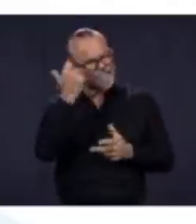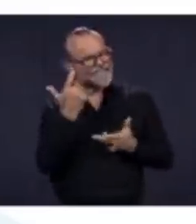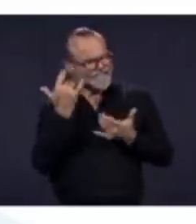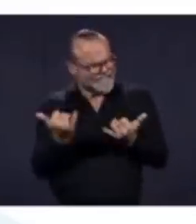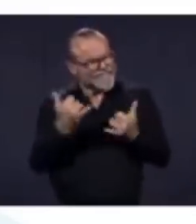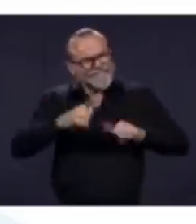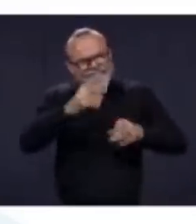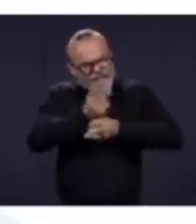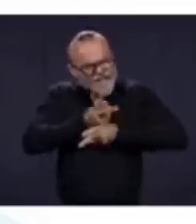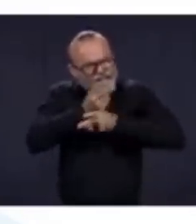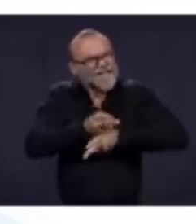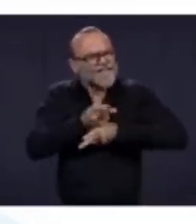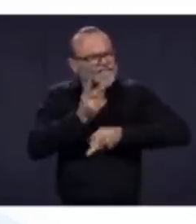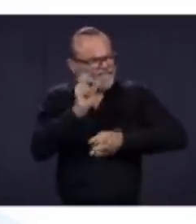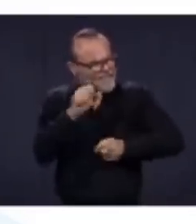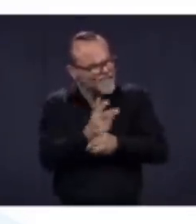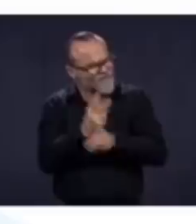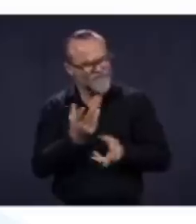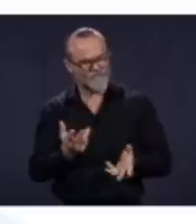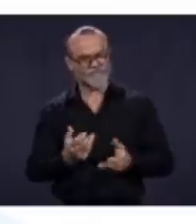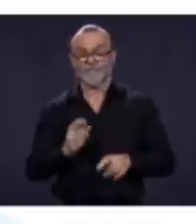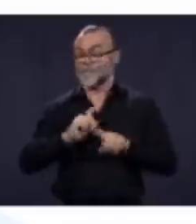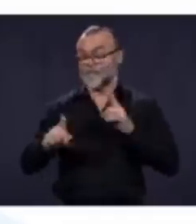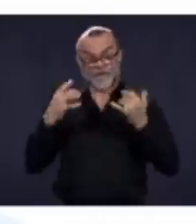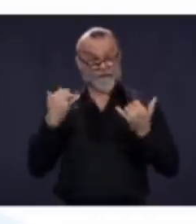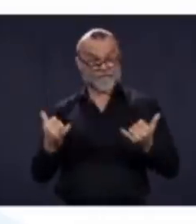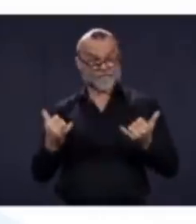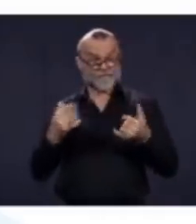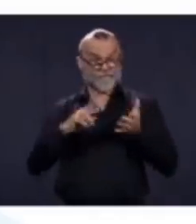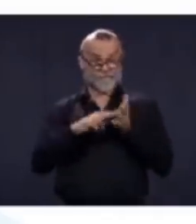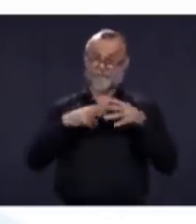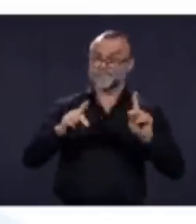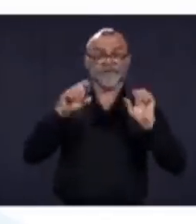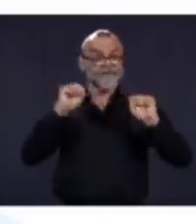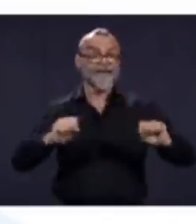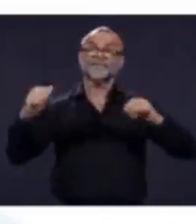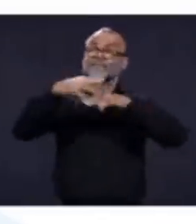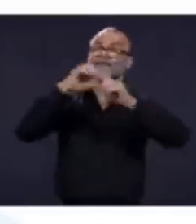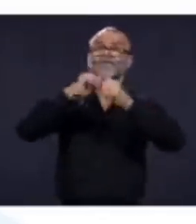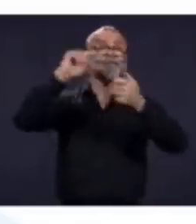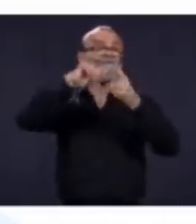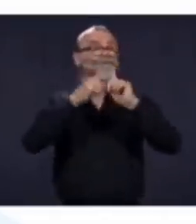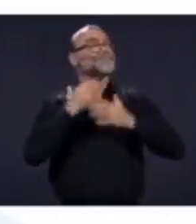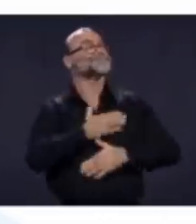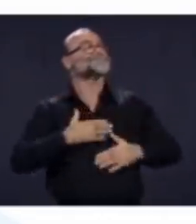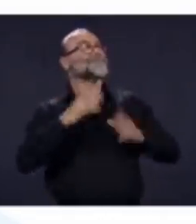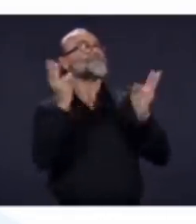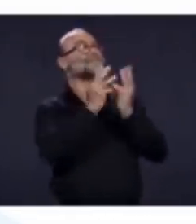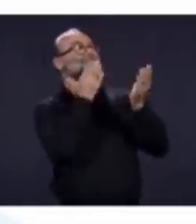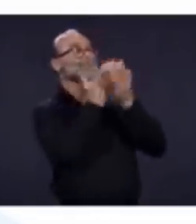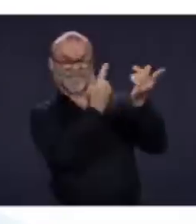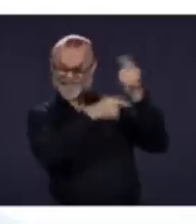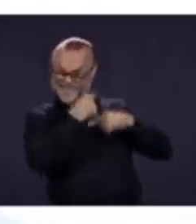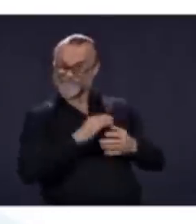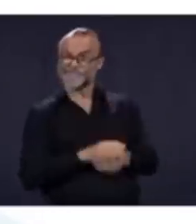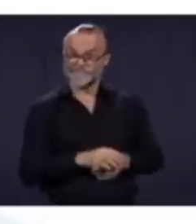and we must remain cautious. But for now, it will allow us to see friends and enjoy the good weather that is coming. I think